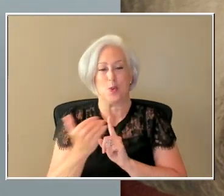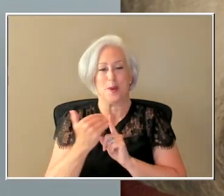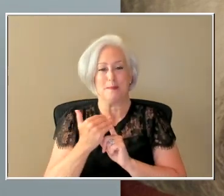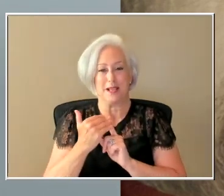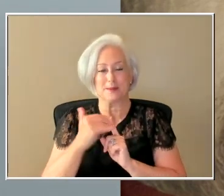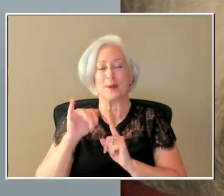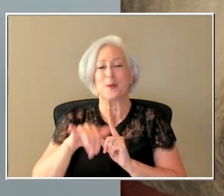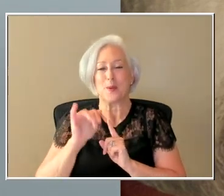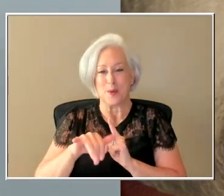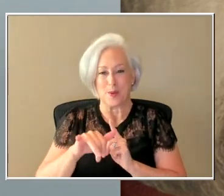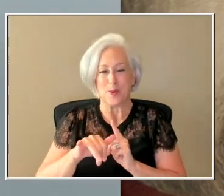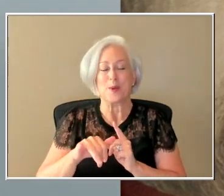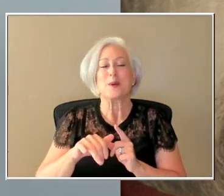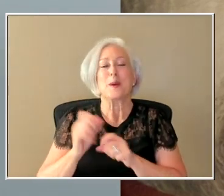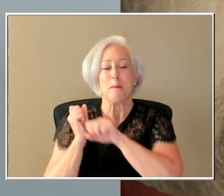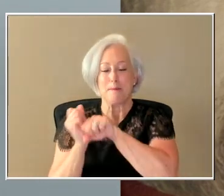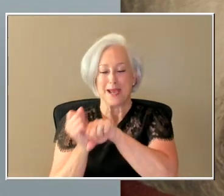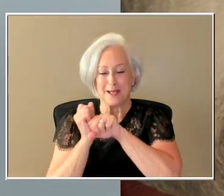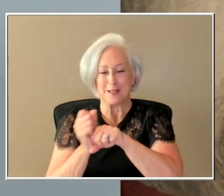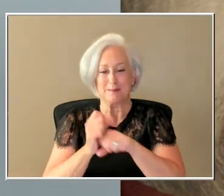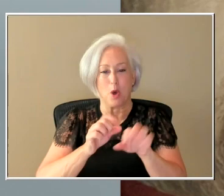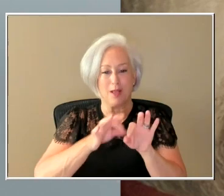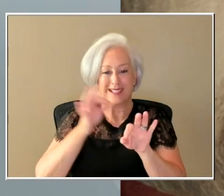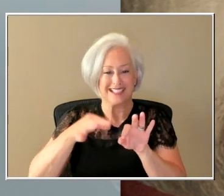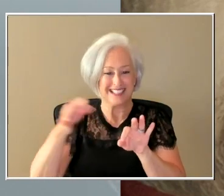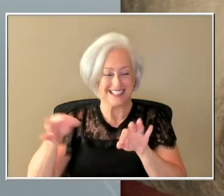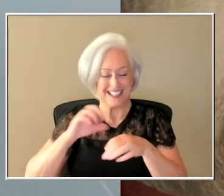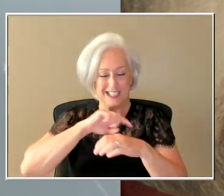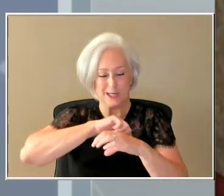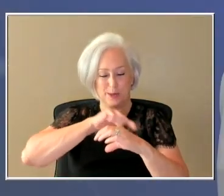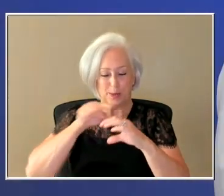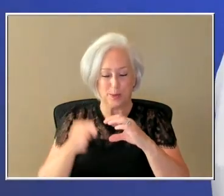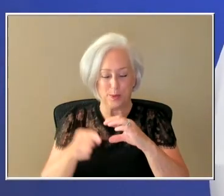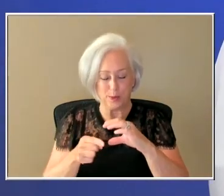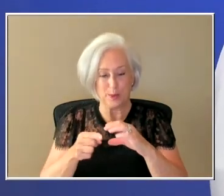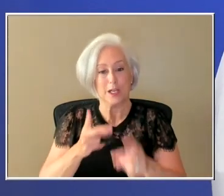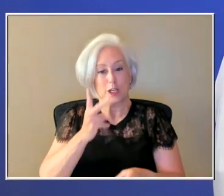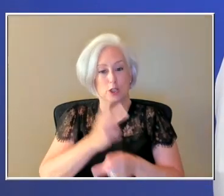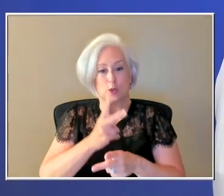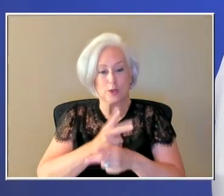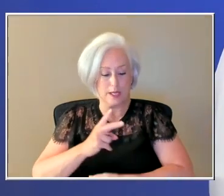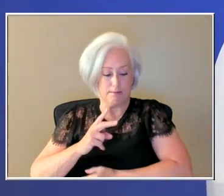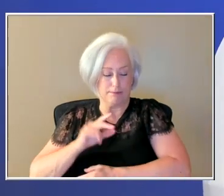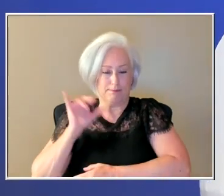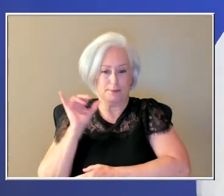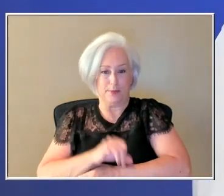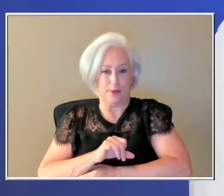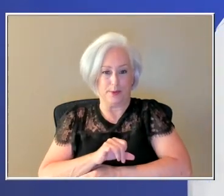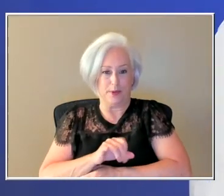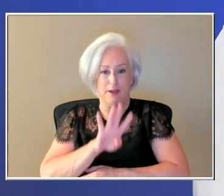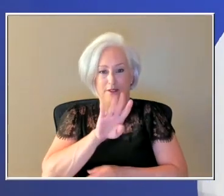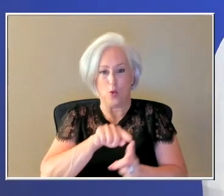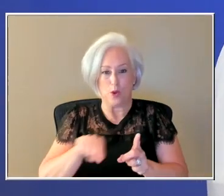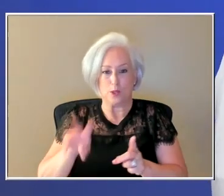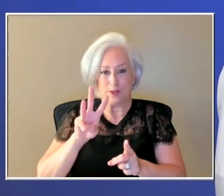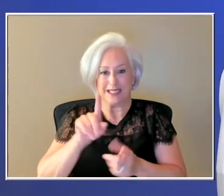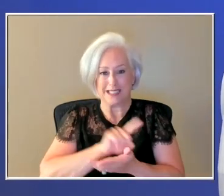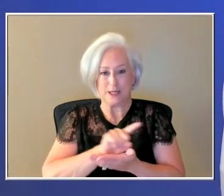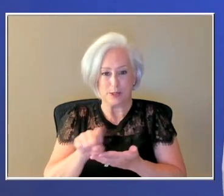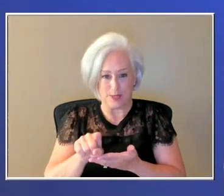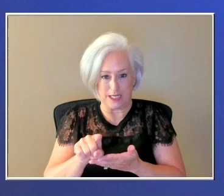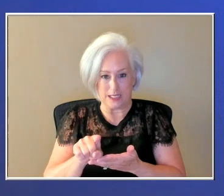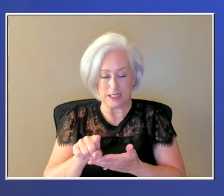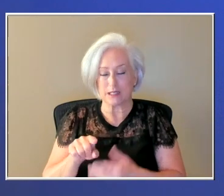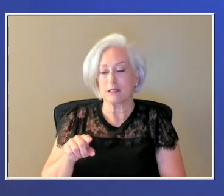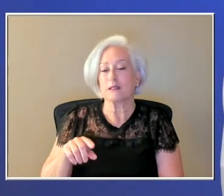stitches every time. But to keep it immobile, it was about 4 to 6 weeks, but Doc was like, hey, take it